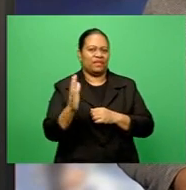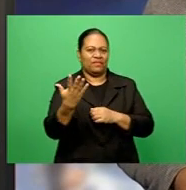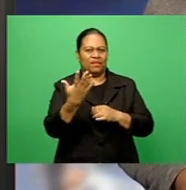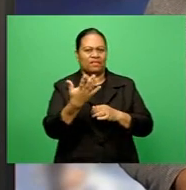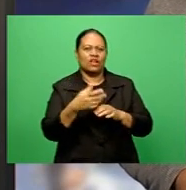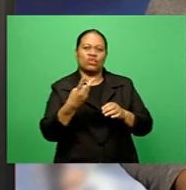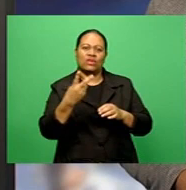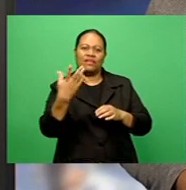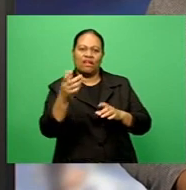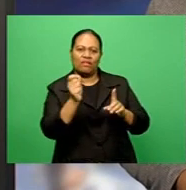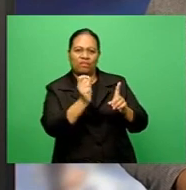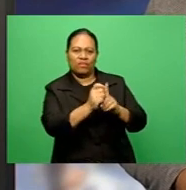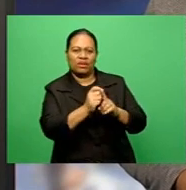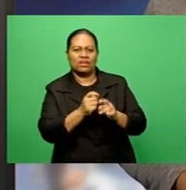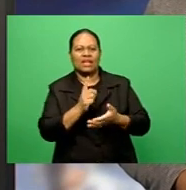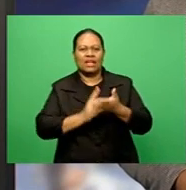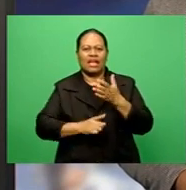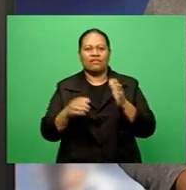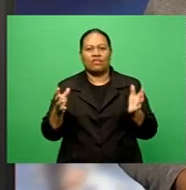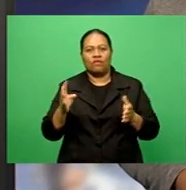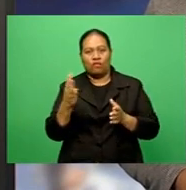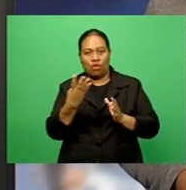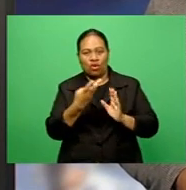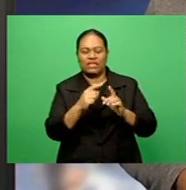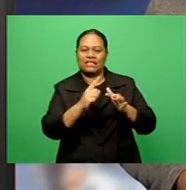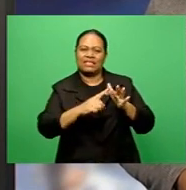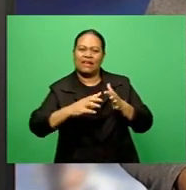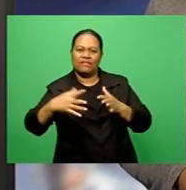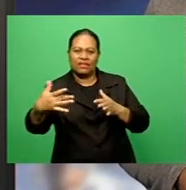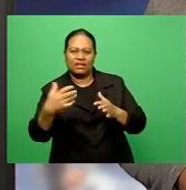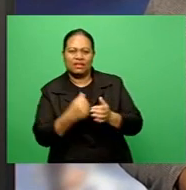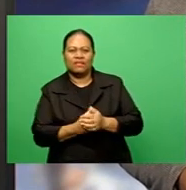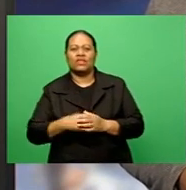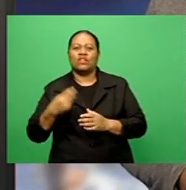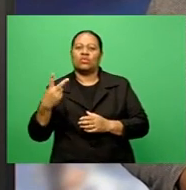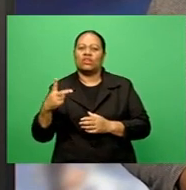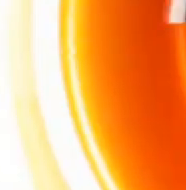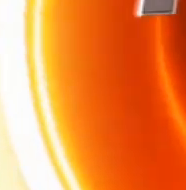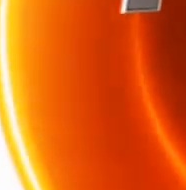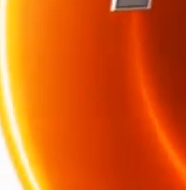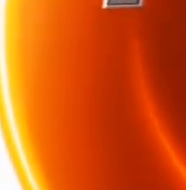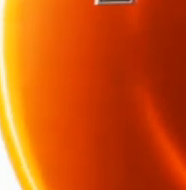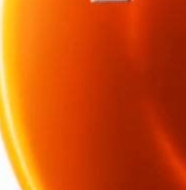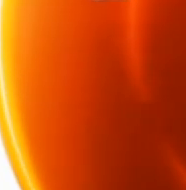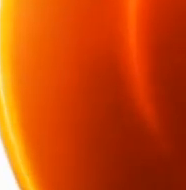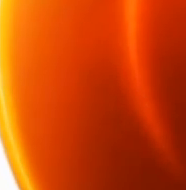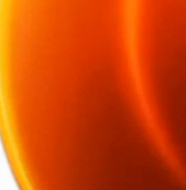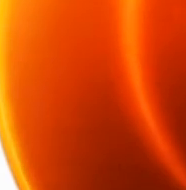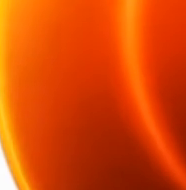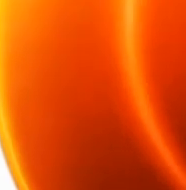behind 4th place Everton, while West Ham remains on 10th at 21 points.